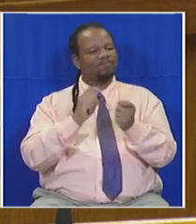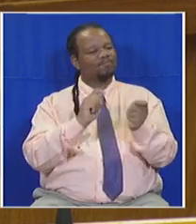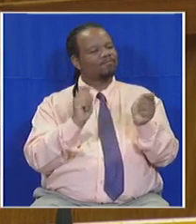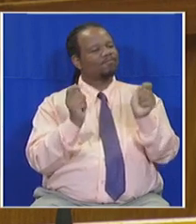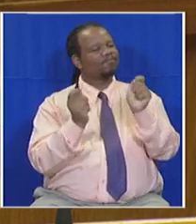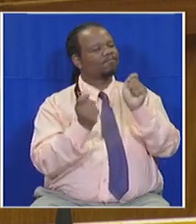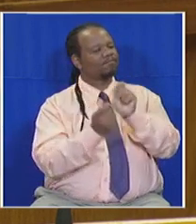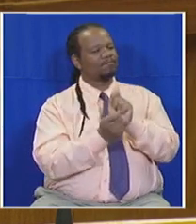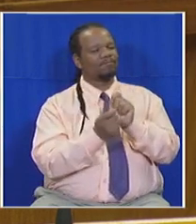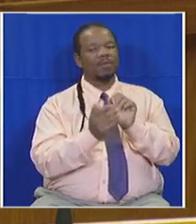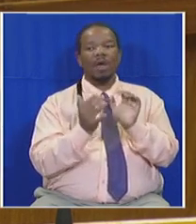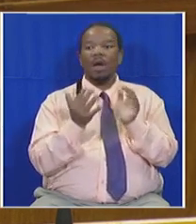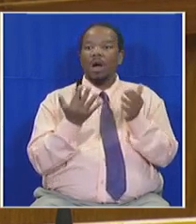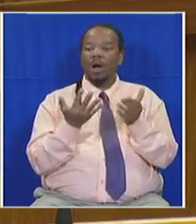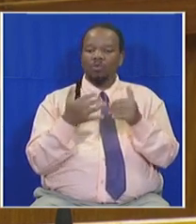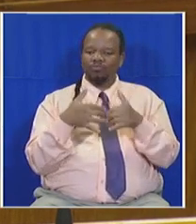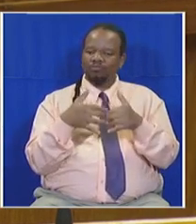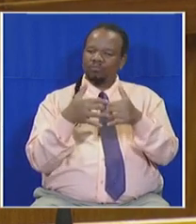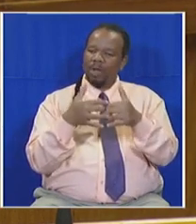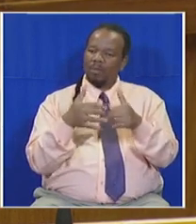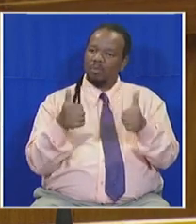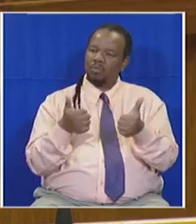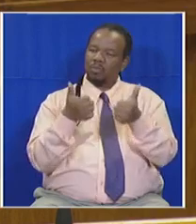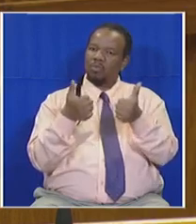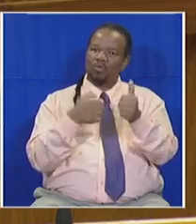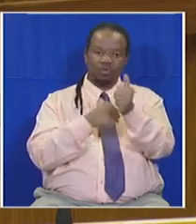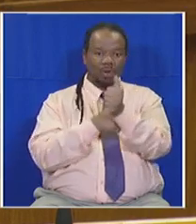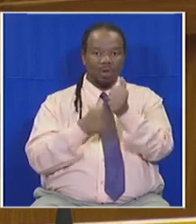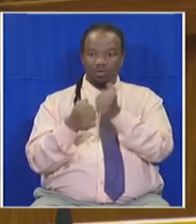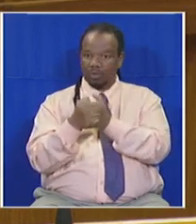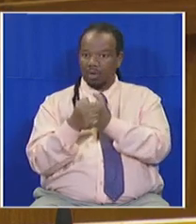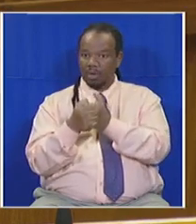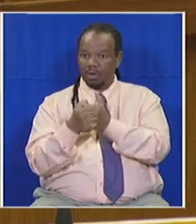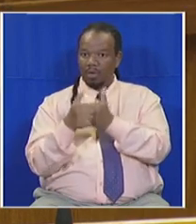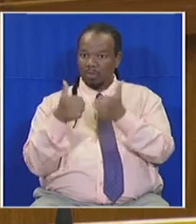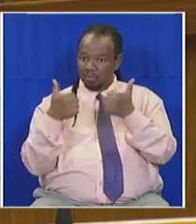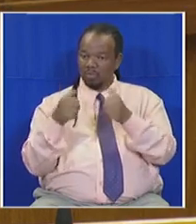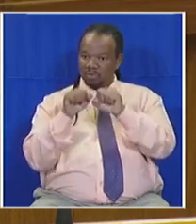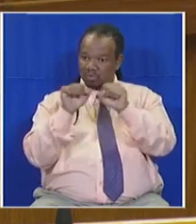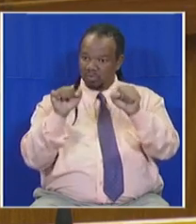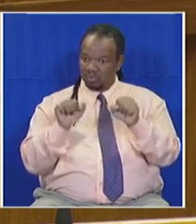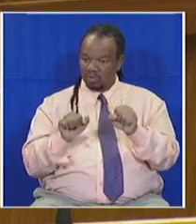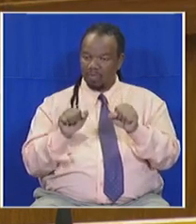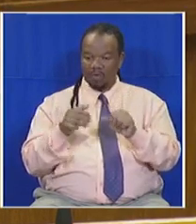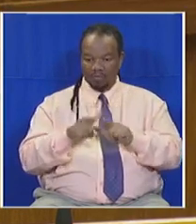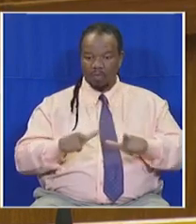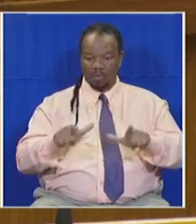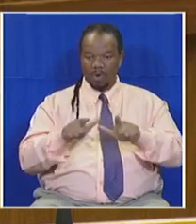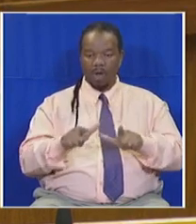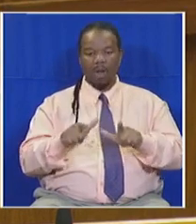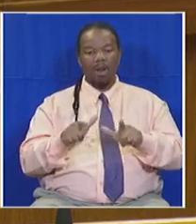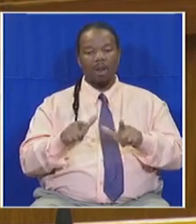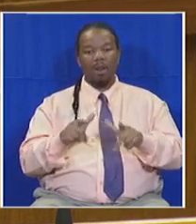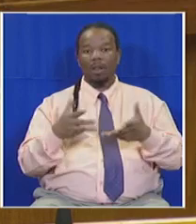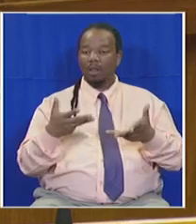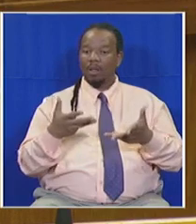by the establishment coherent and functioning and stable structures in the system of local government. This has largely, in the initiation